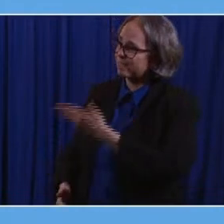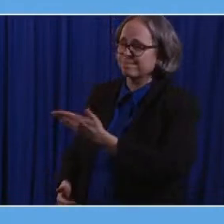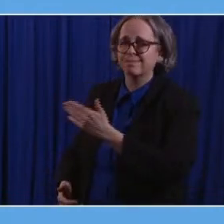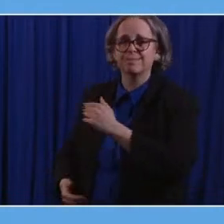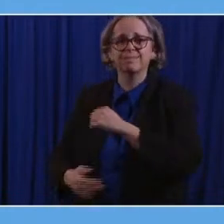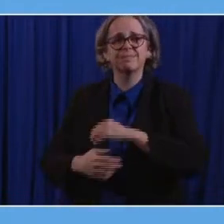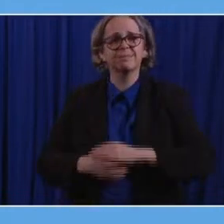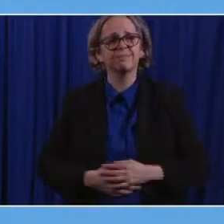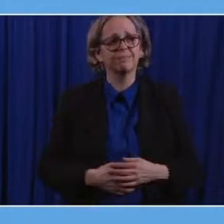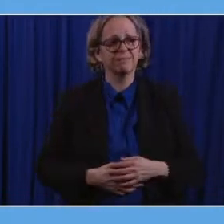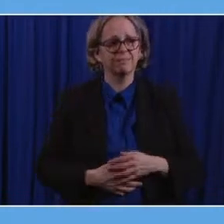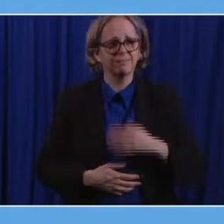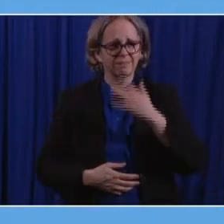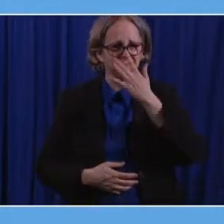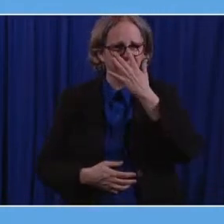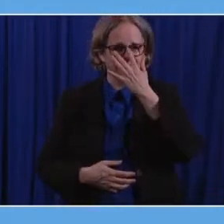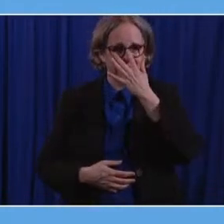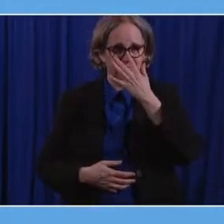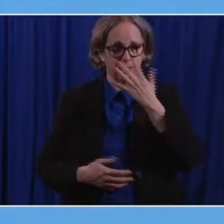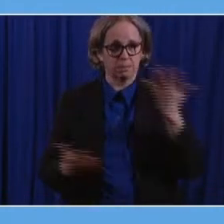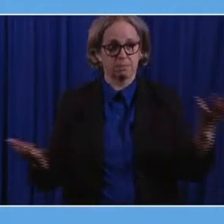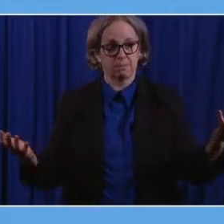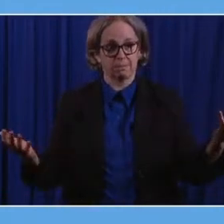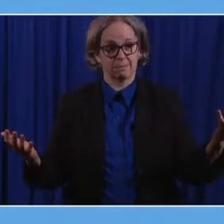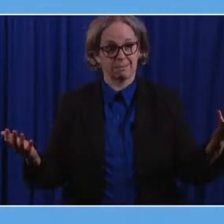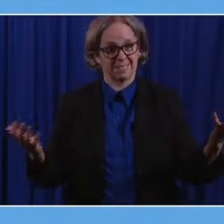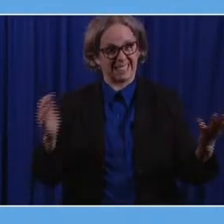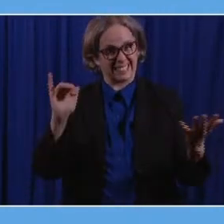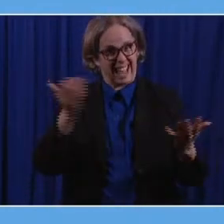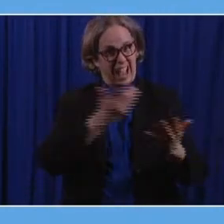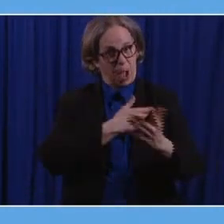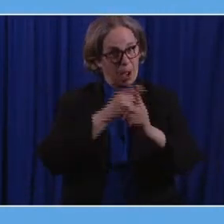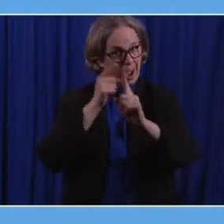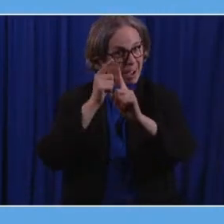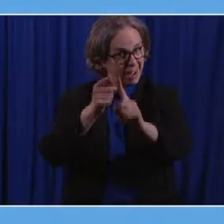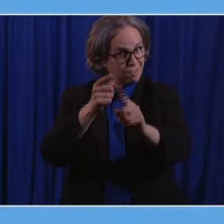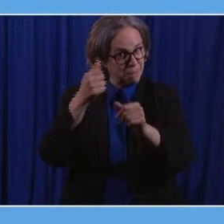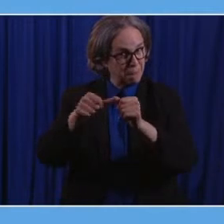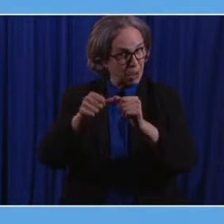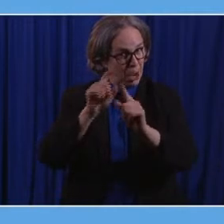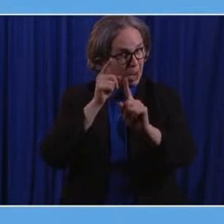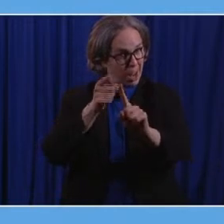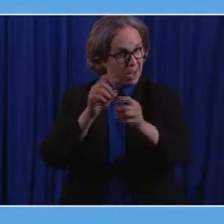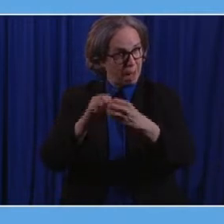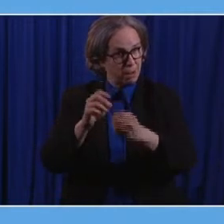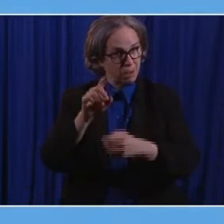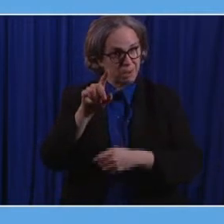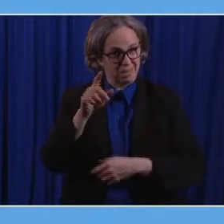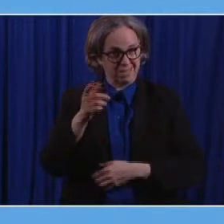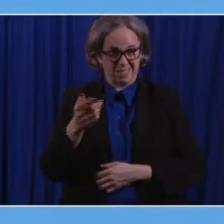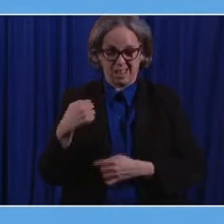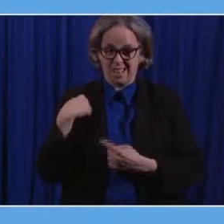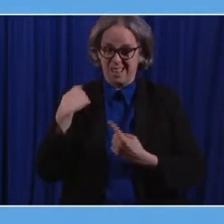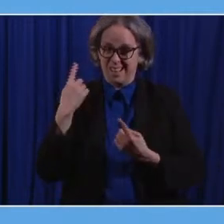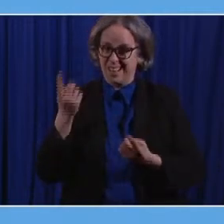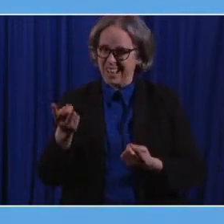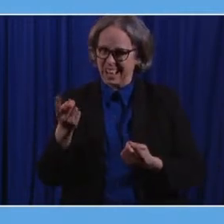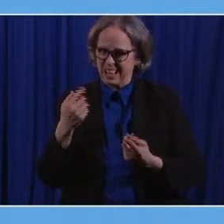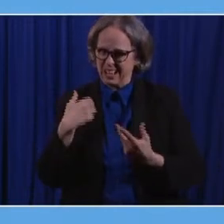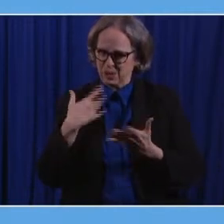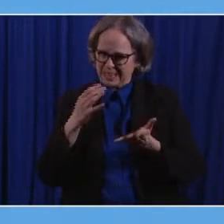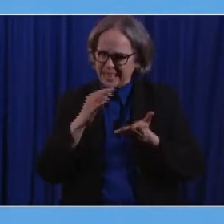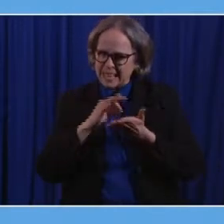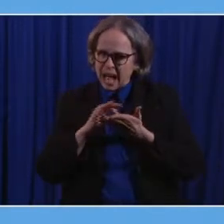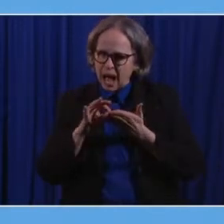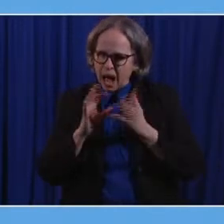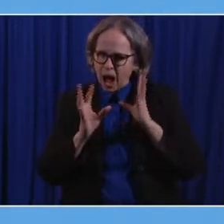And this is our number. This is the number that we have been tracking for some time. We talked about when we were able to